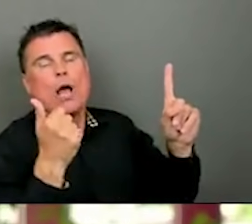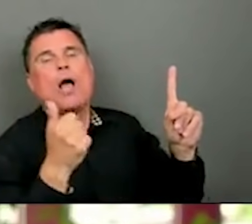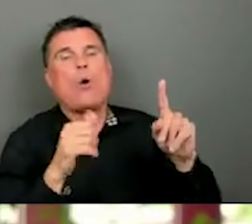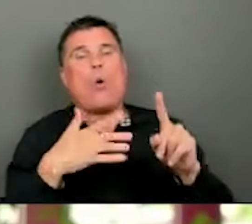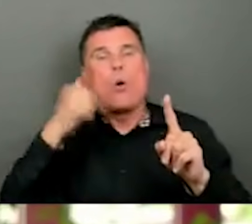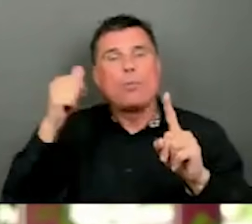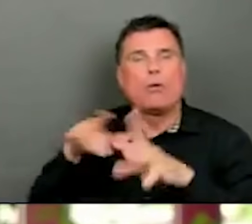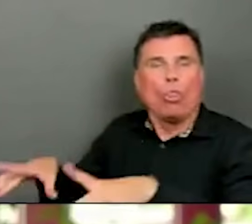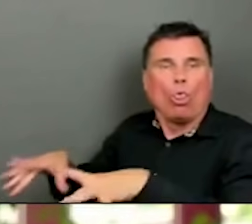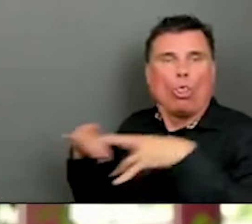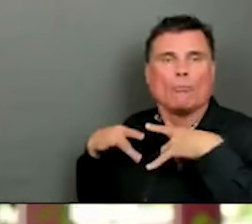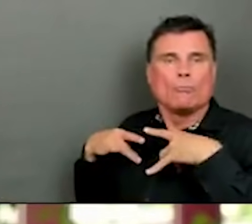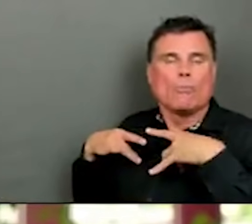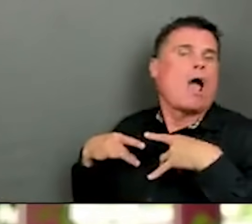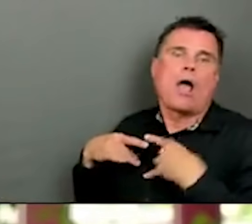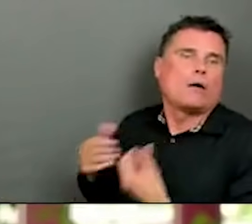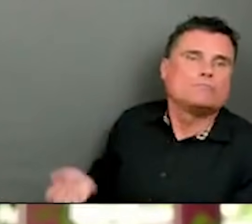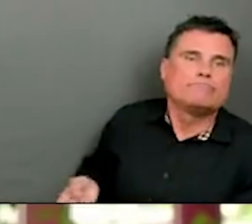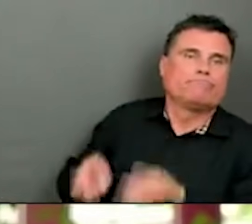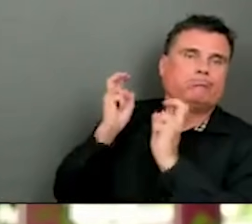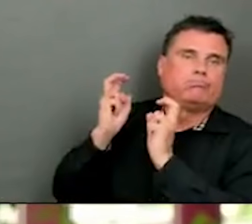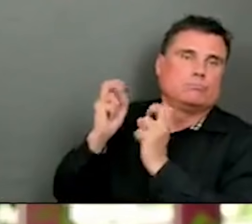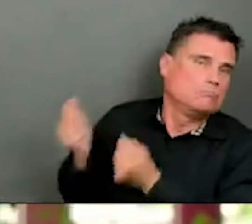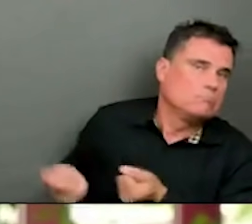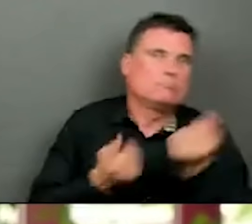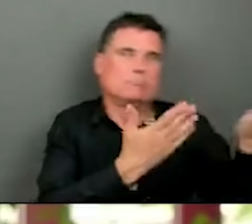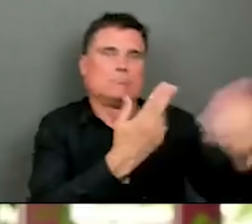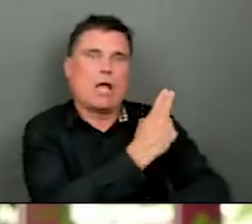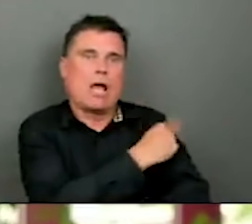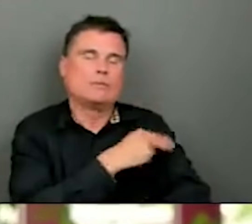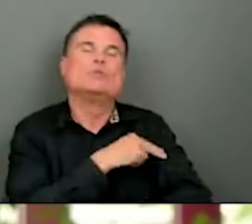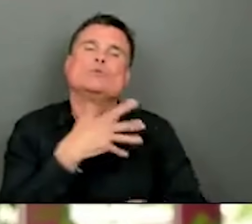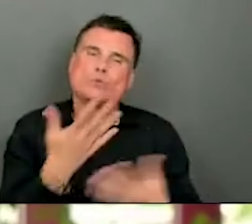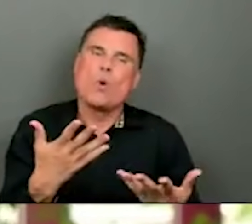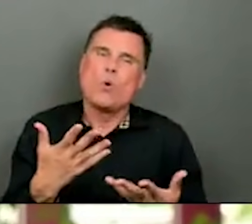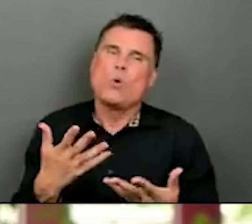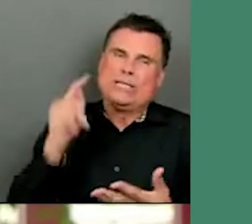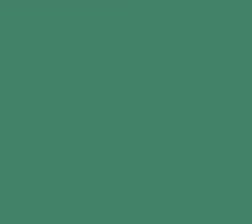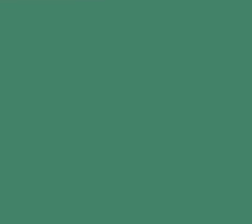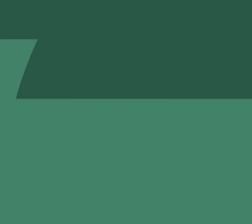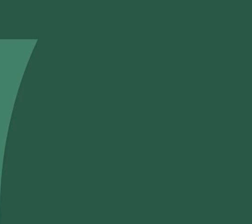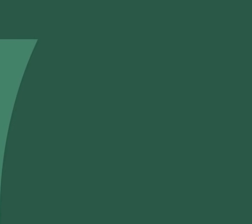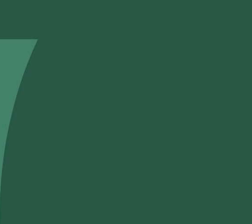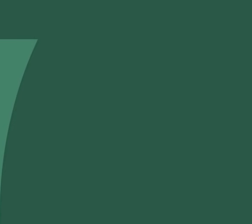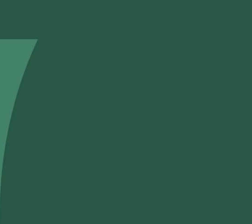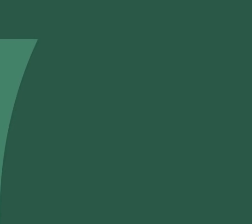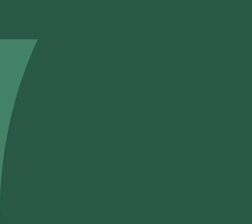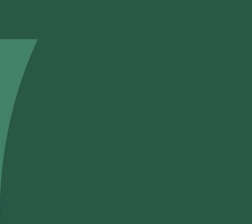hospital. And we see that even in highly protected communities.